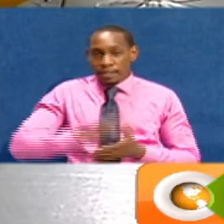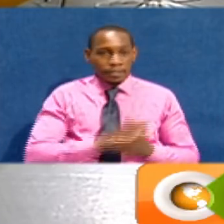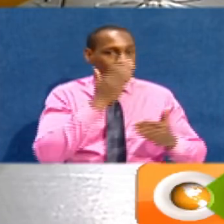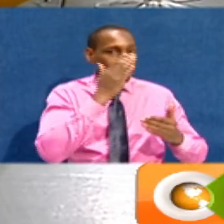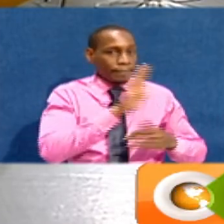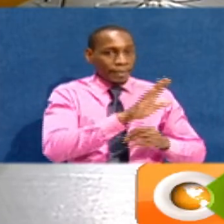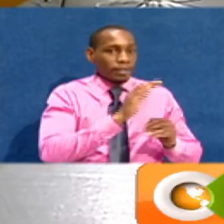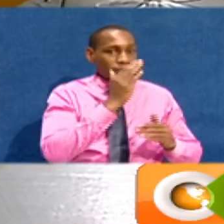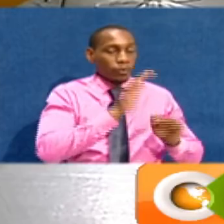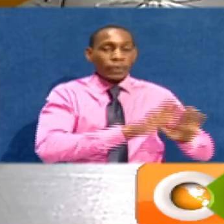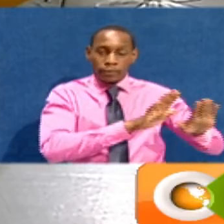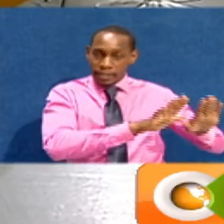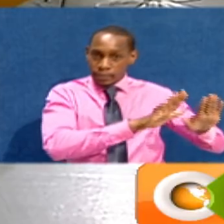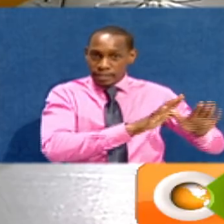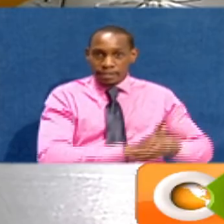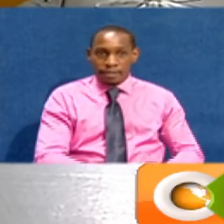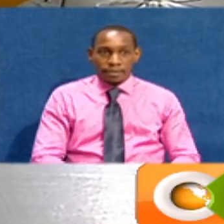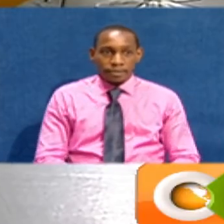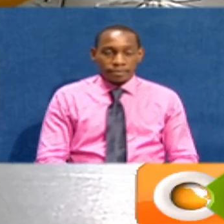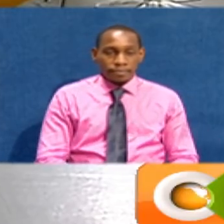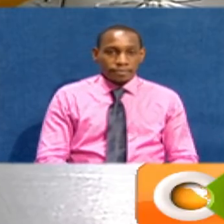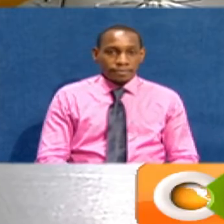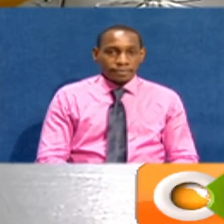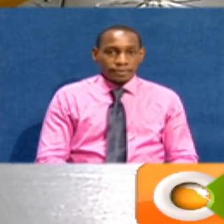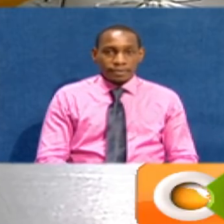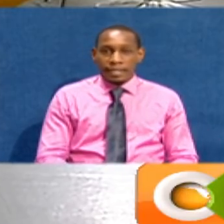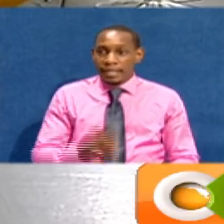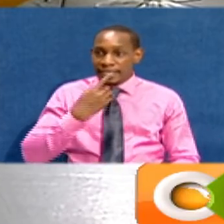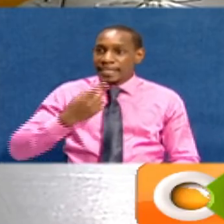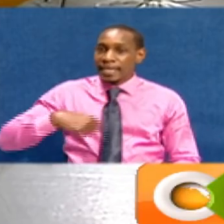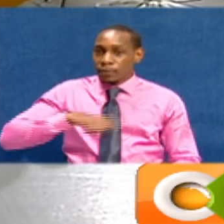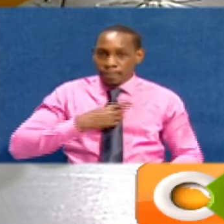Story, stop running set up. Tell us. Just